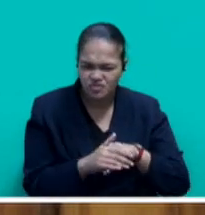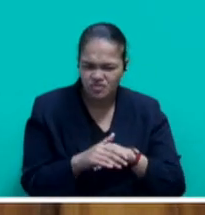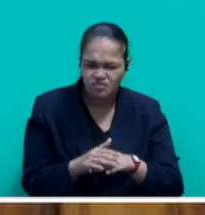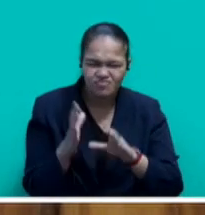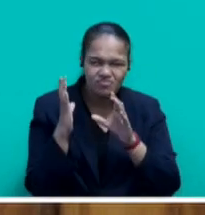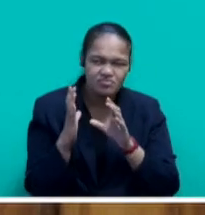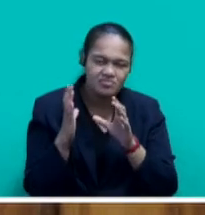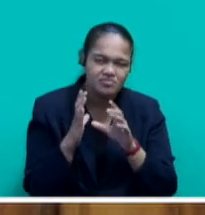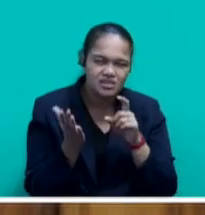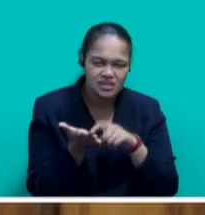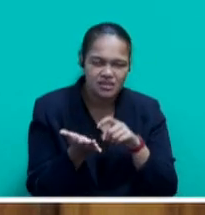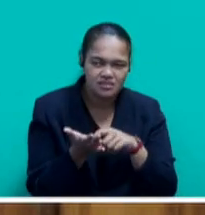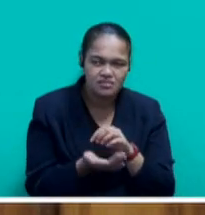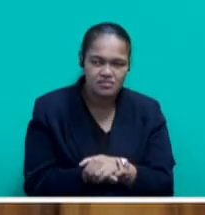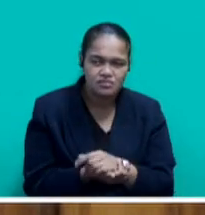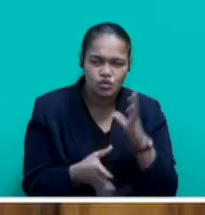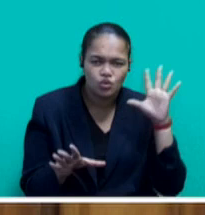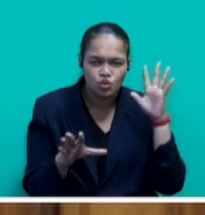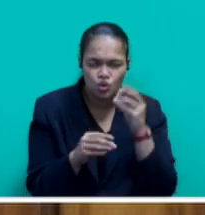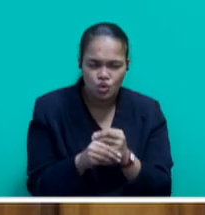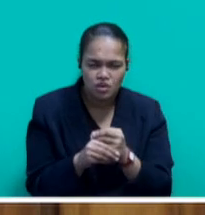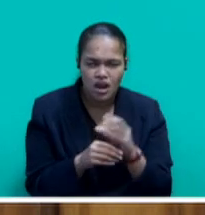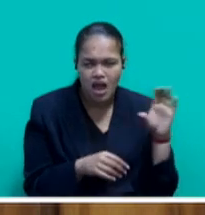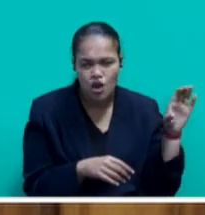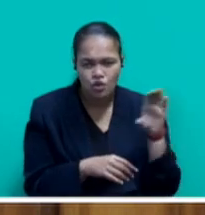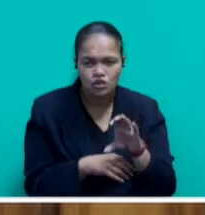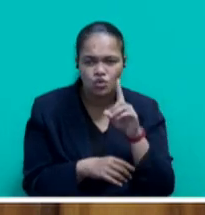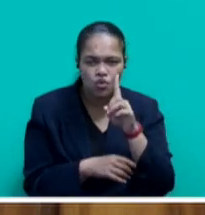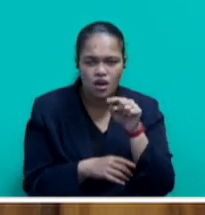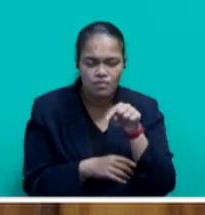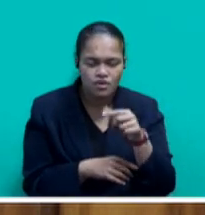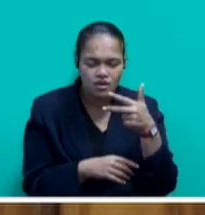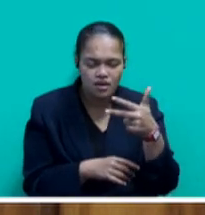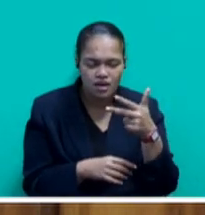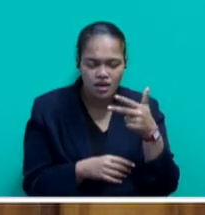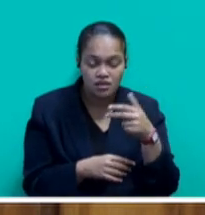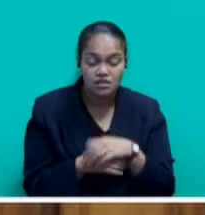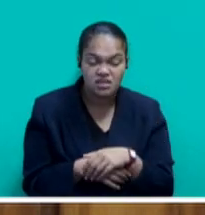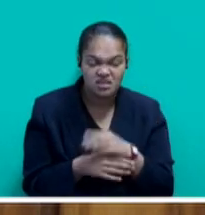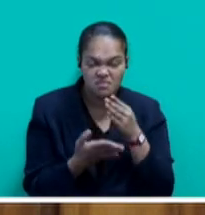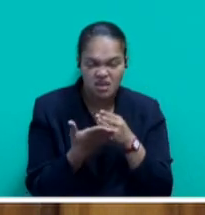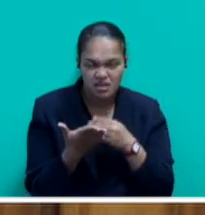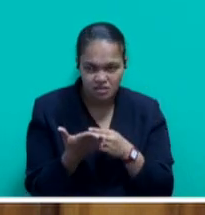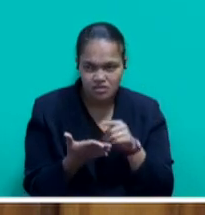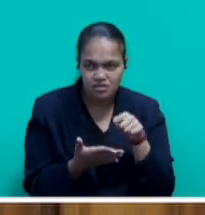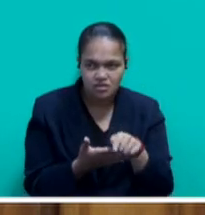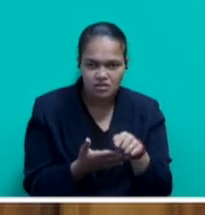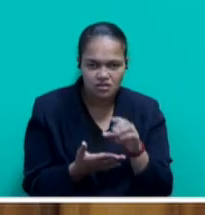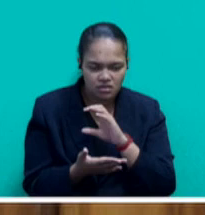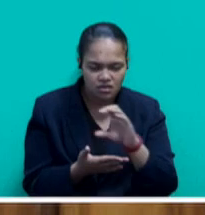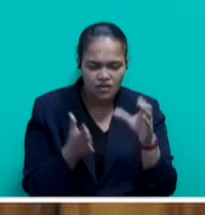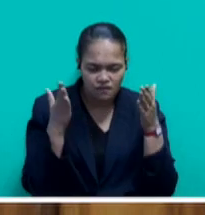debt. There is a total allocation of $148.2 million in this budget for this initiative. This will cater for the scholarship